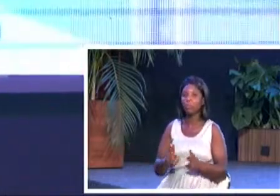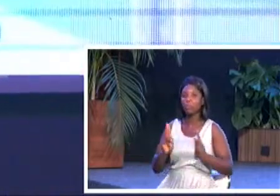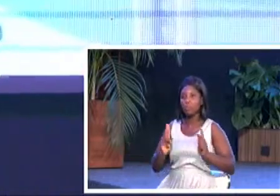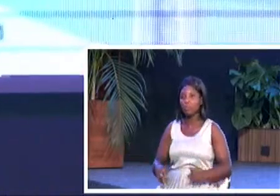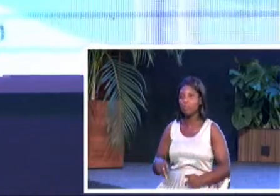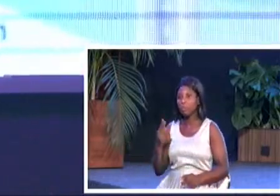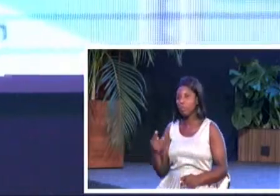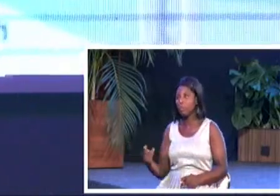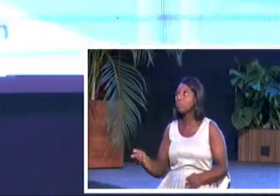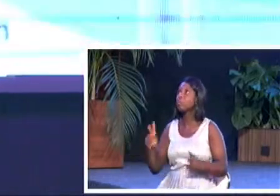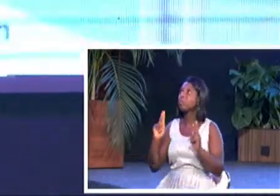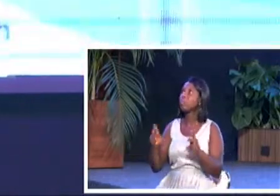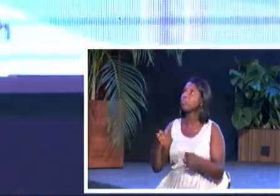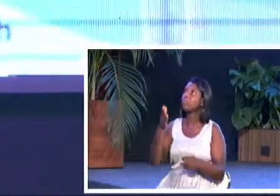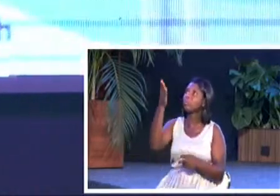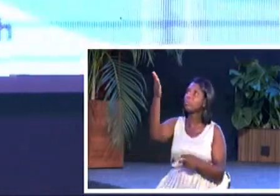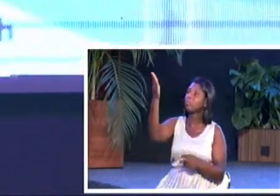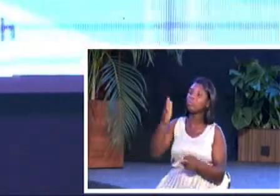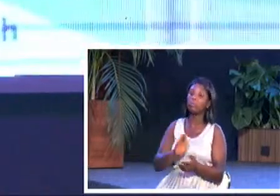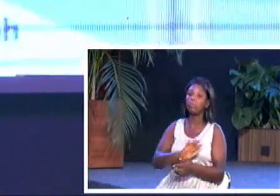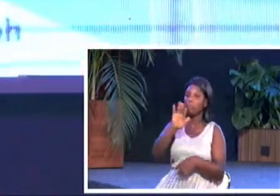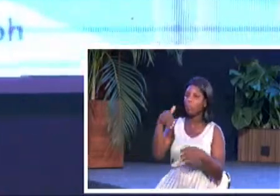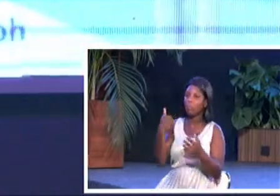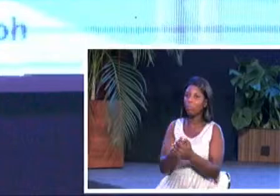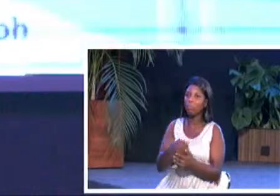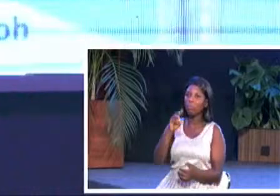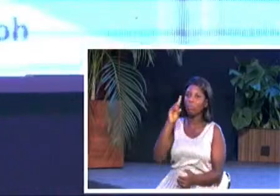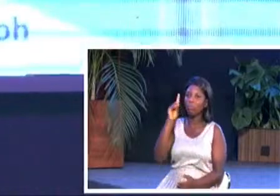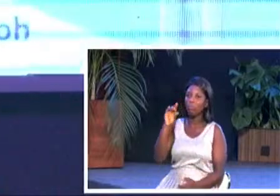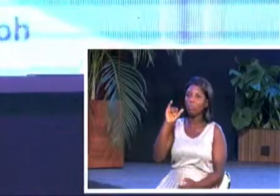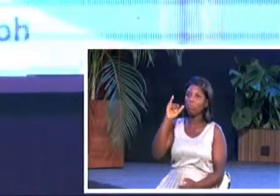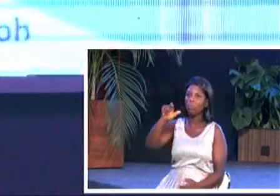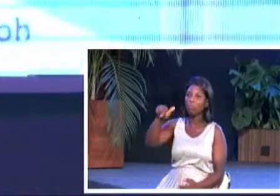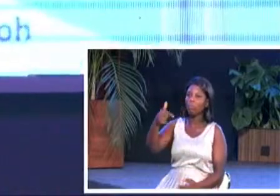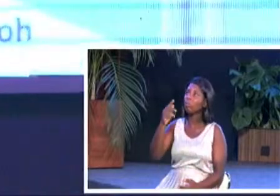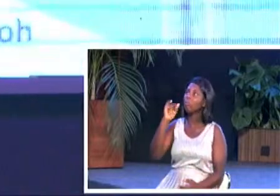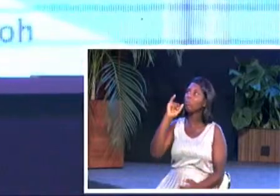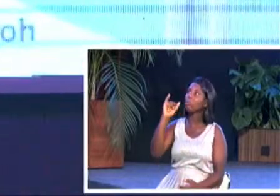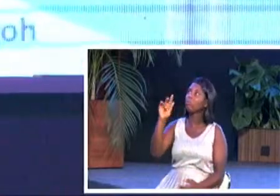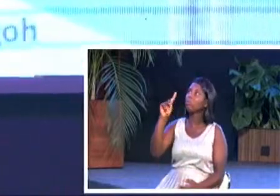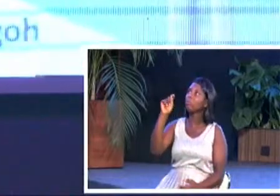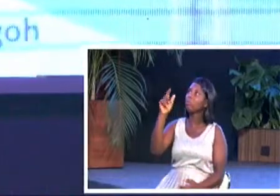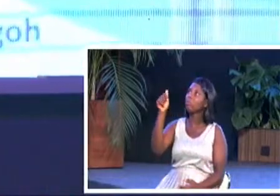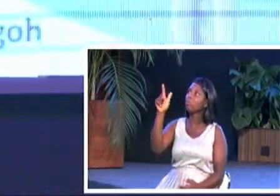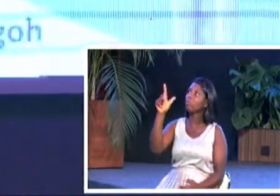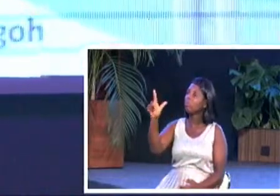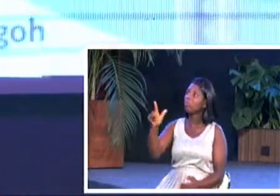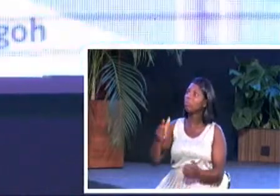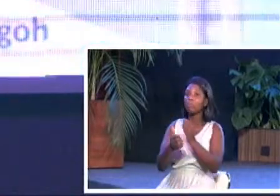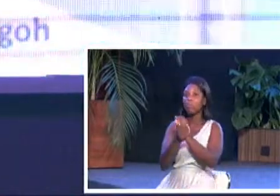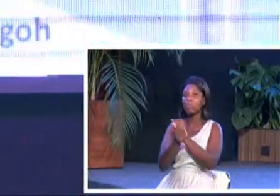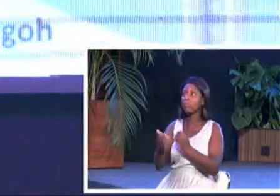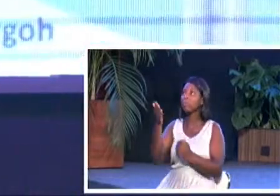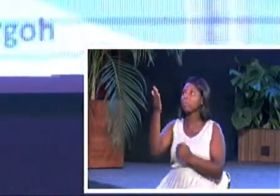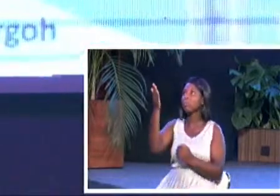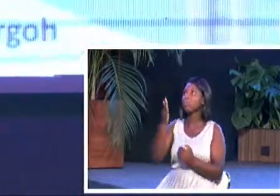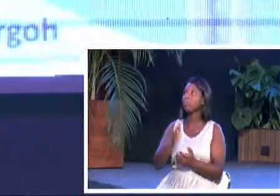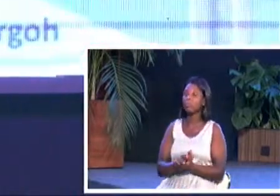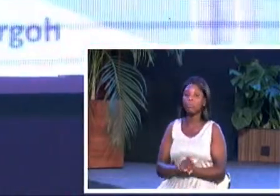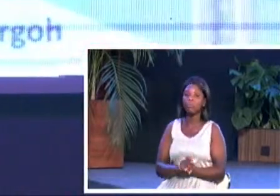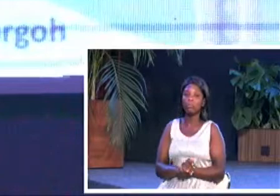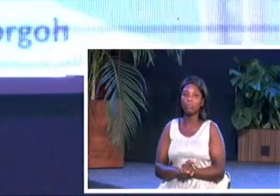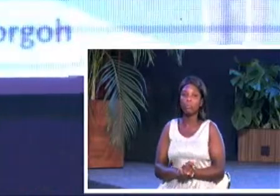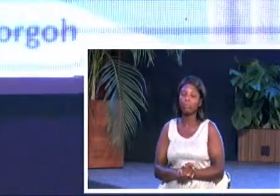So you make sure that whatever people are saying about your brand is positive. So you measure sentiment. So they